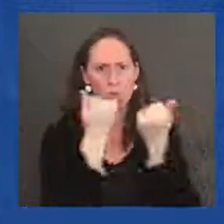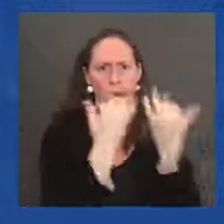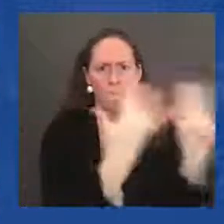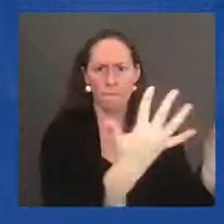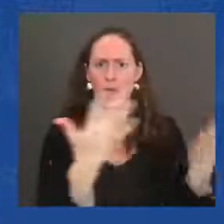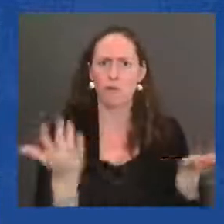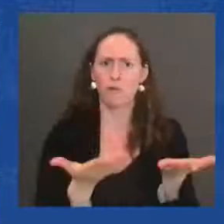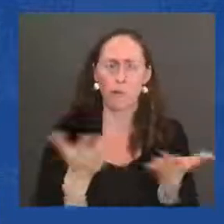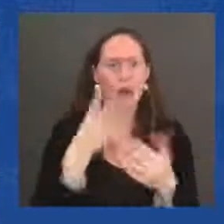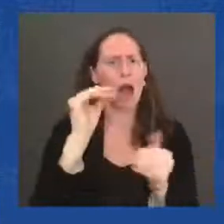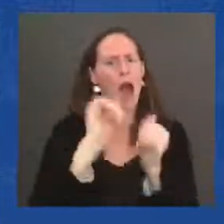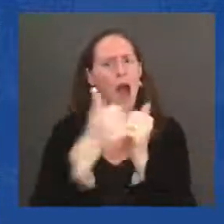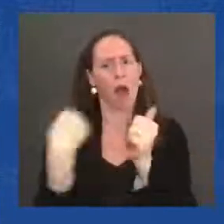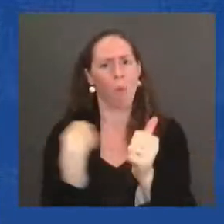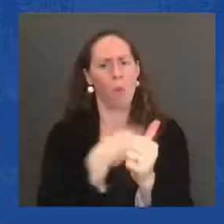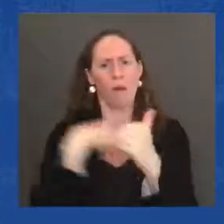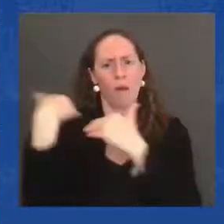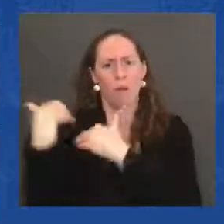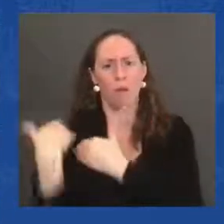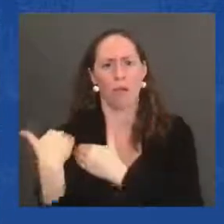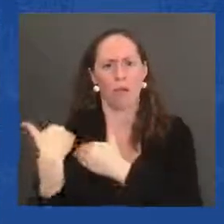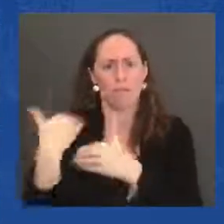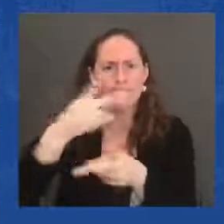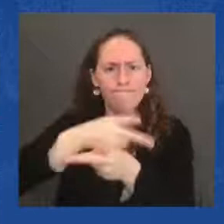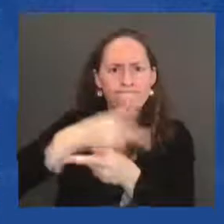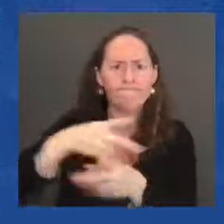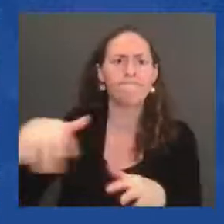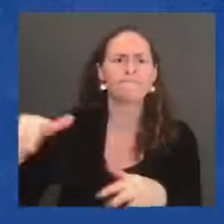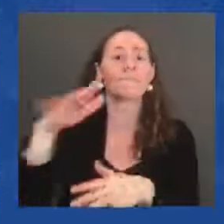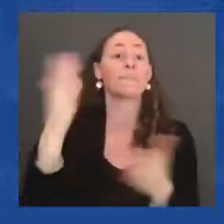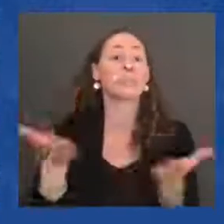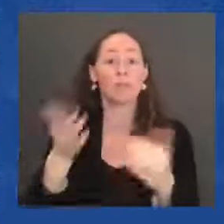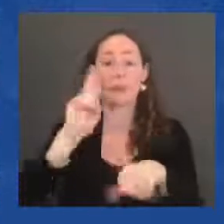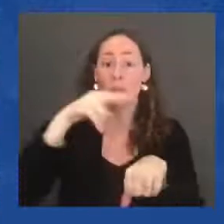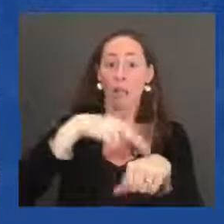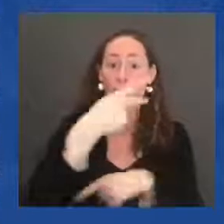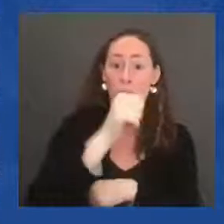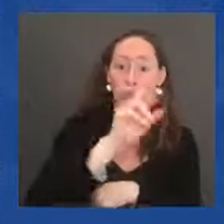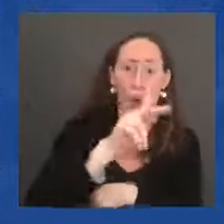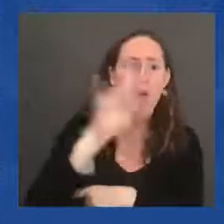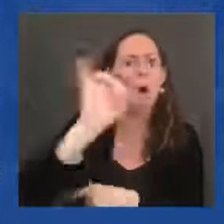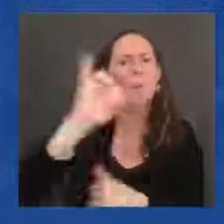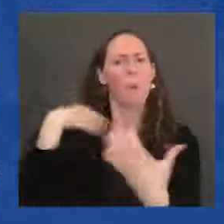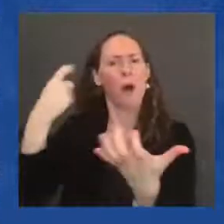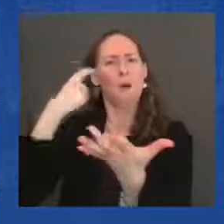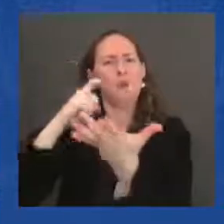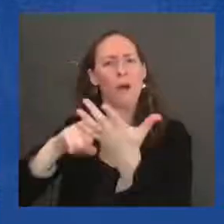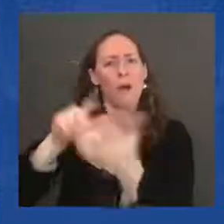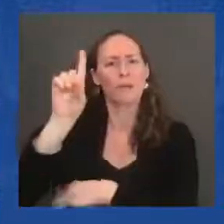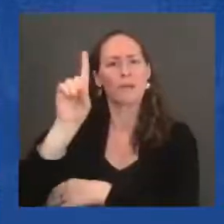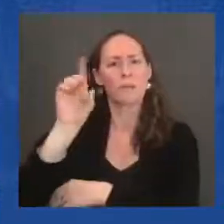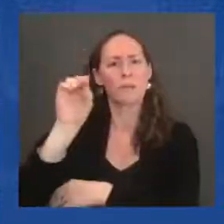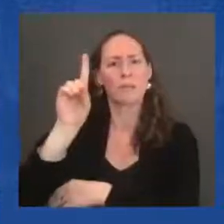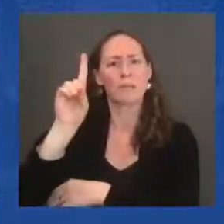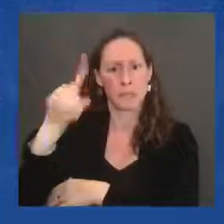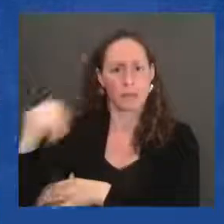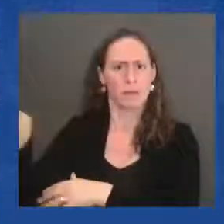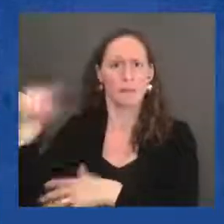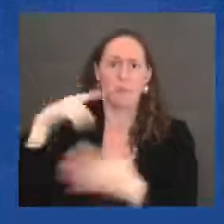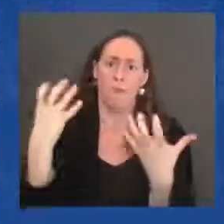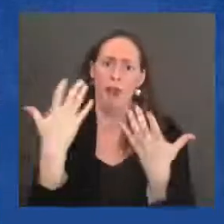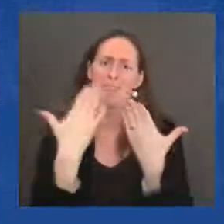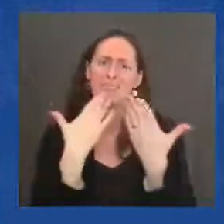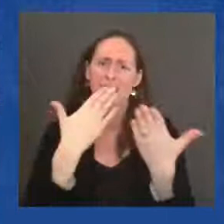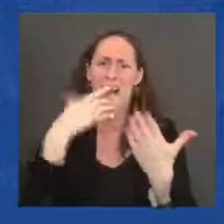Service, DOD, Fish and Wildlife Service, Bureau of Indian Affairs, National Association of State Foresters representing the states, FEMA, U.S.